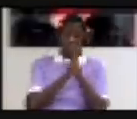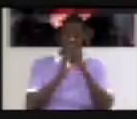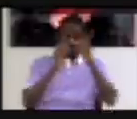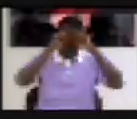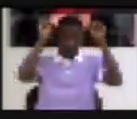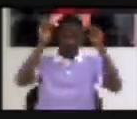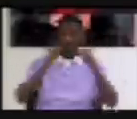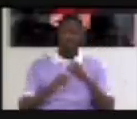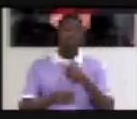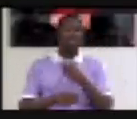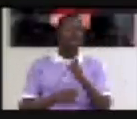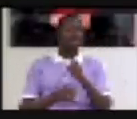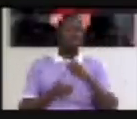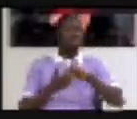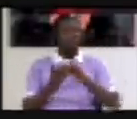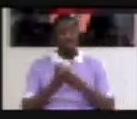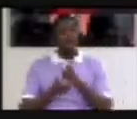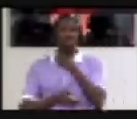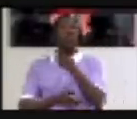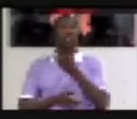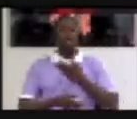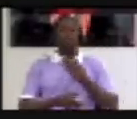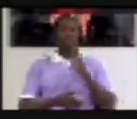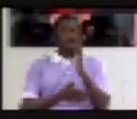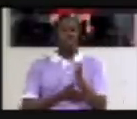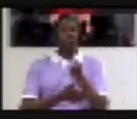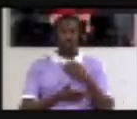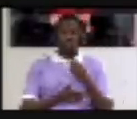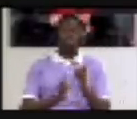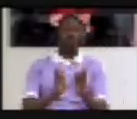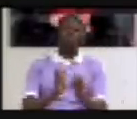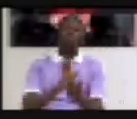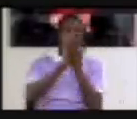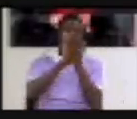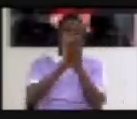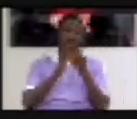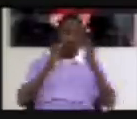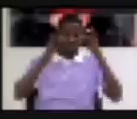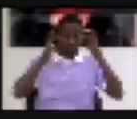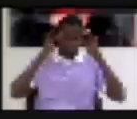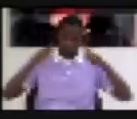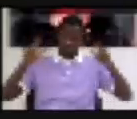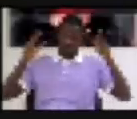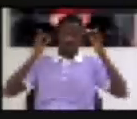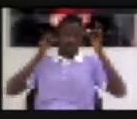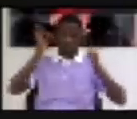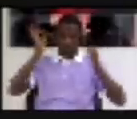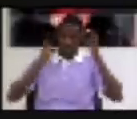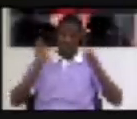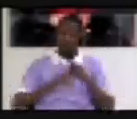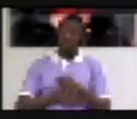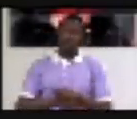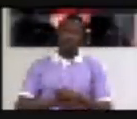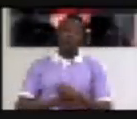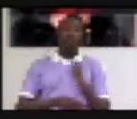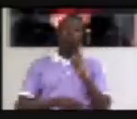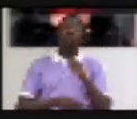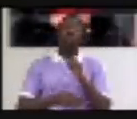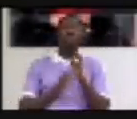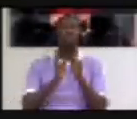for you to be taken to court and prove your content, your source of contents. And also the media have to